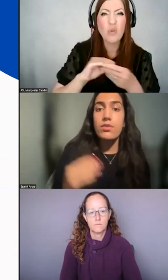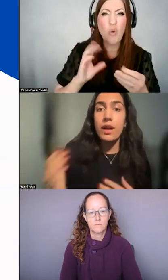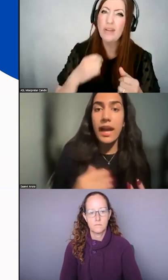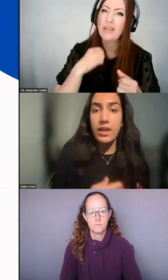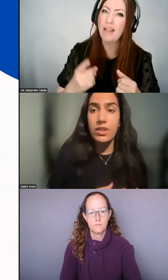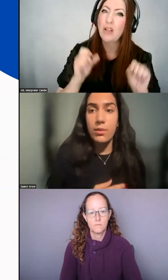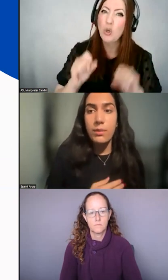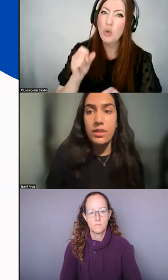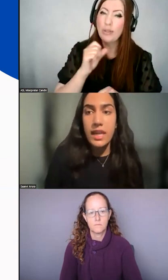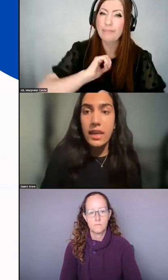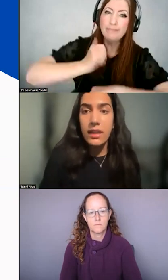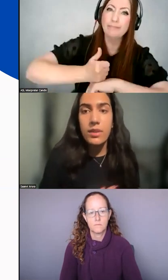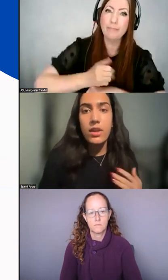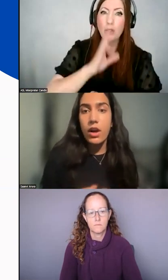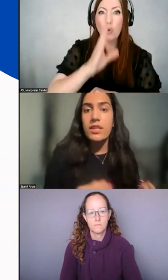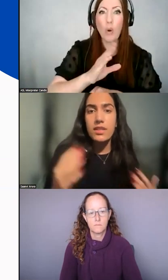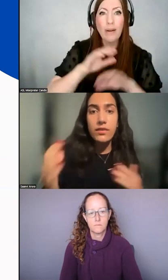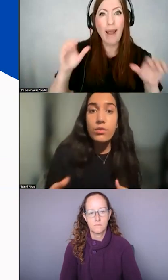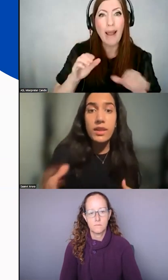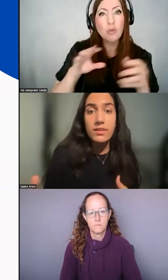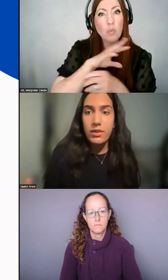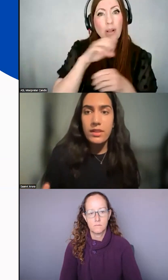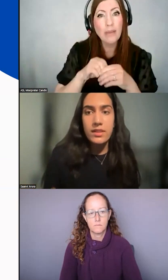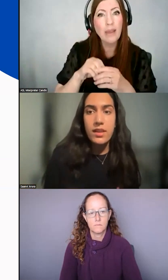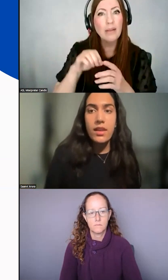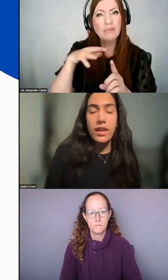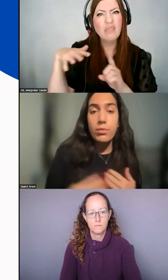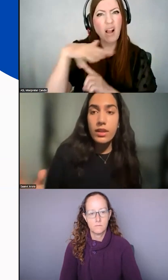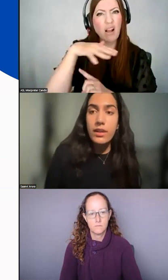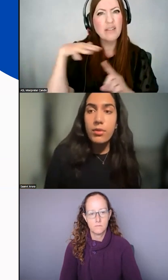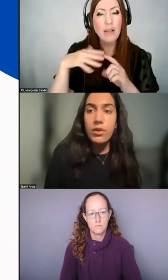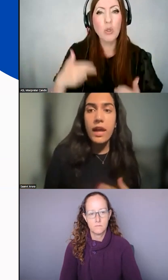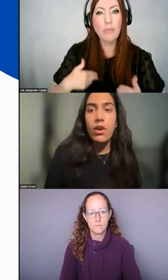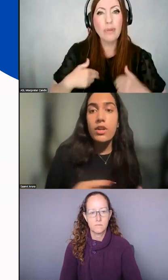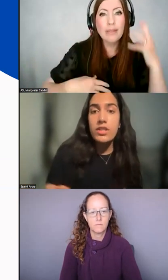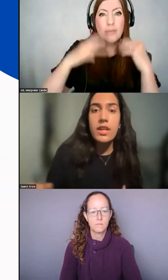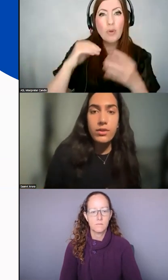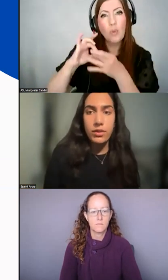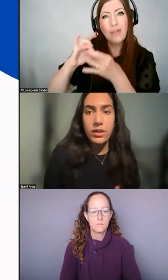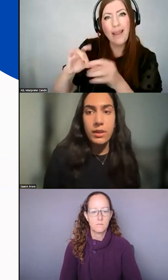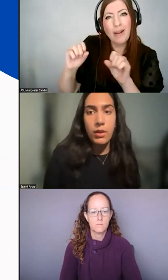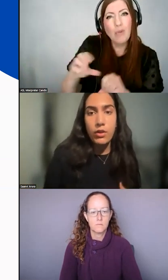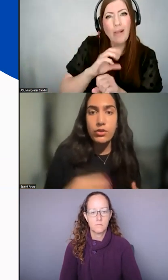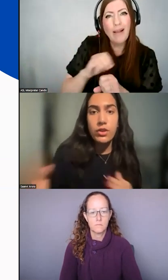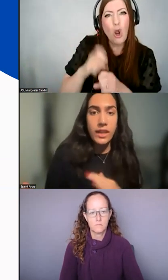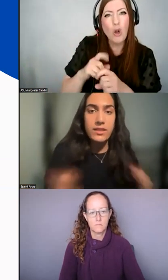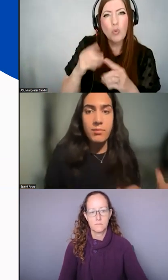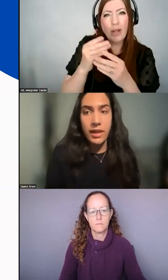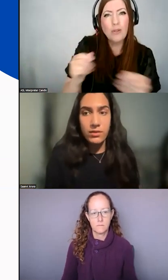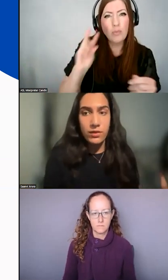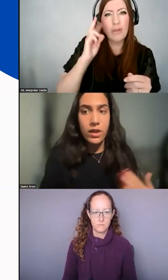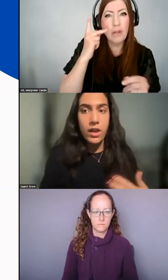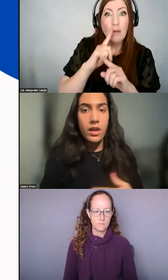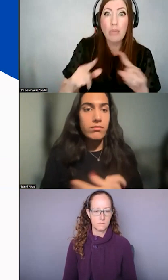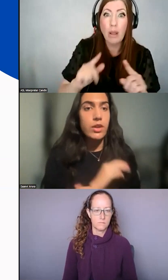the direct action that we were taking within the context of human experiences that are relatable and hard to dilute politically, while also creating this